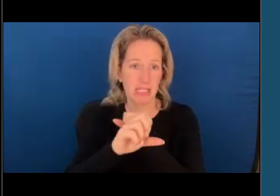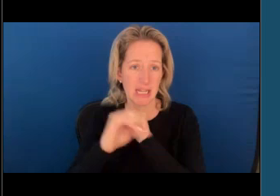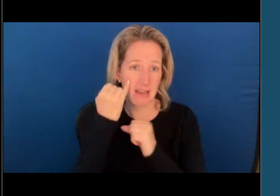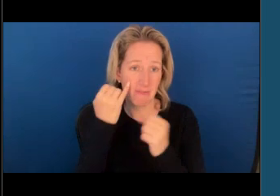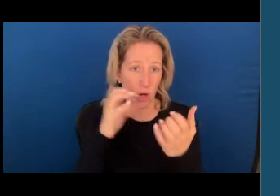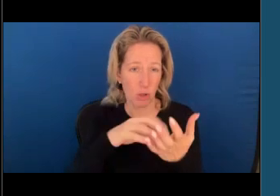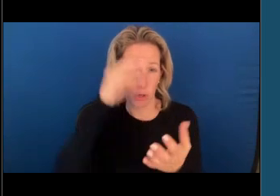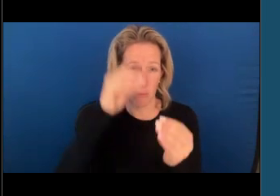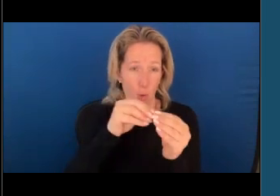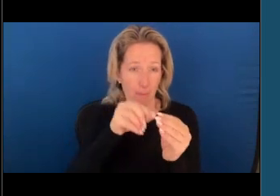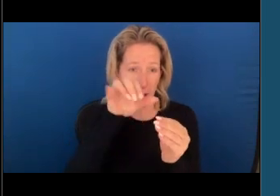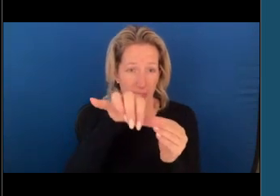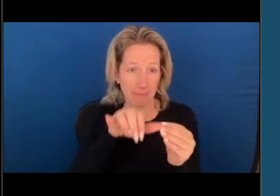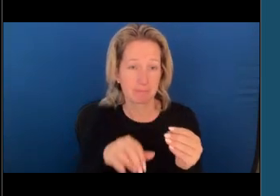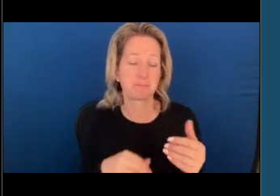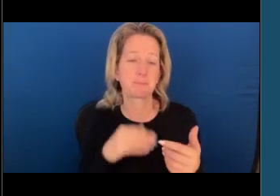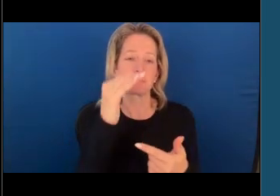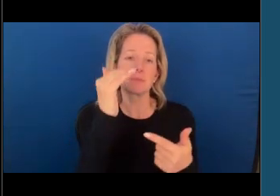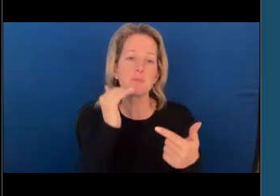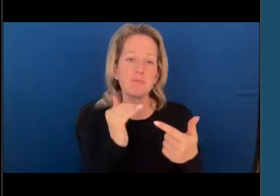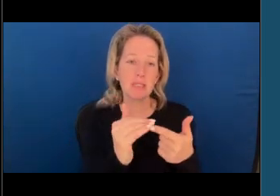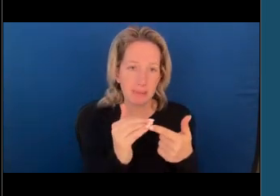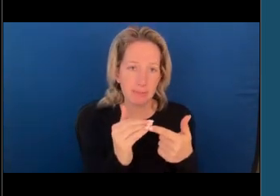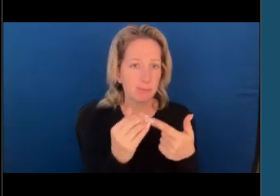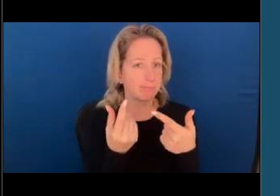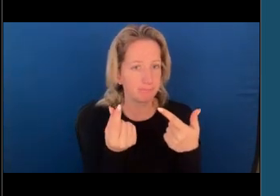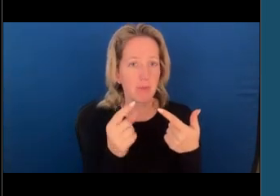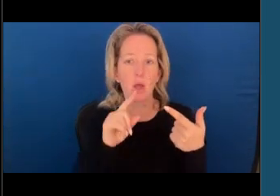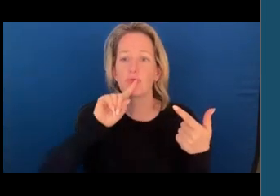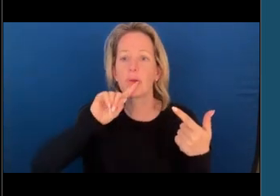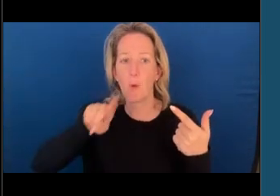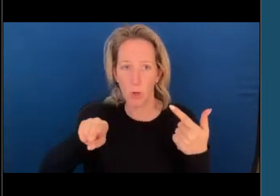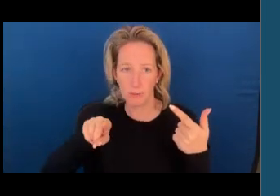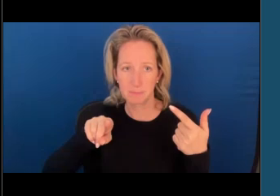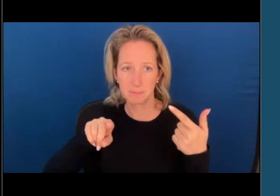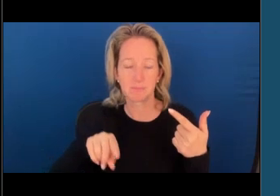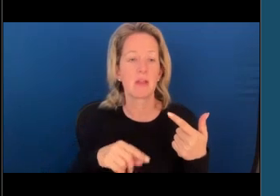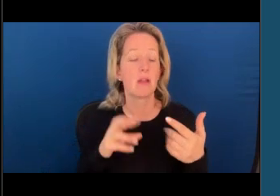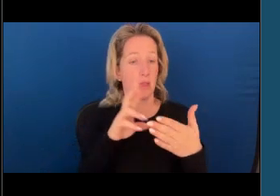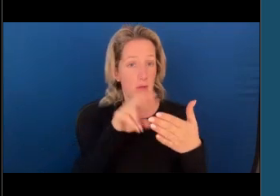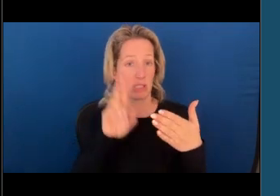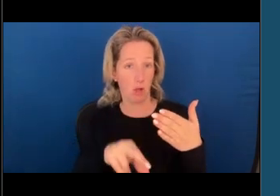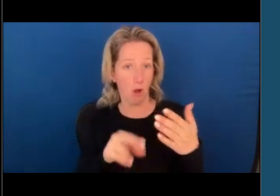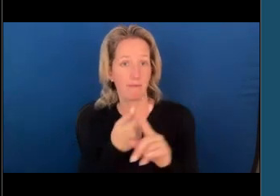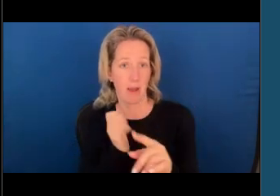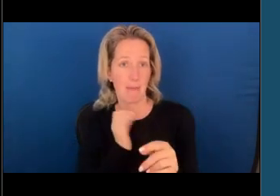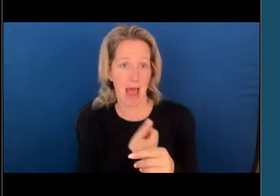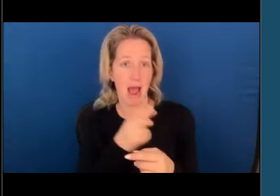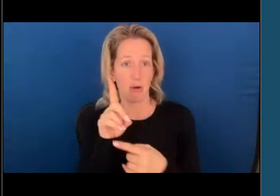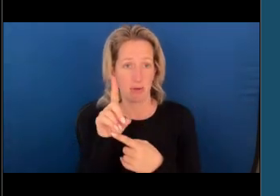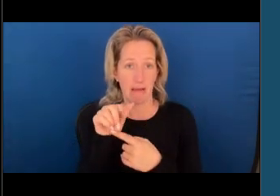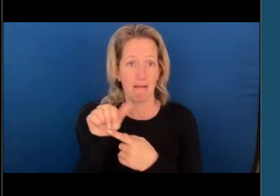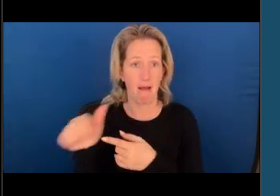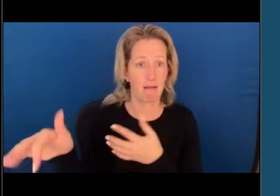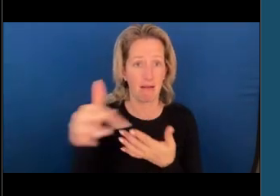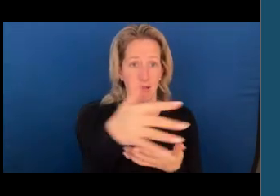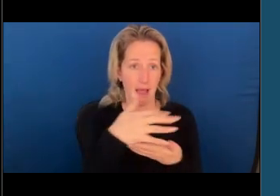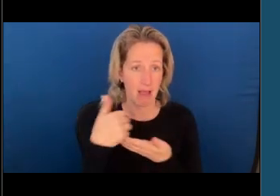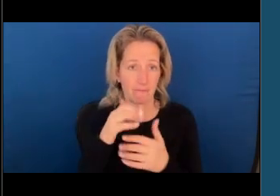Step 2 is to report. So this is our the result of the data we collected from all our